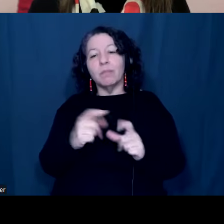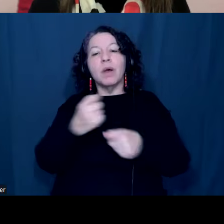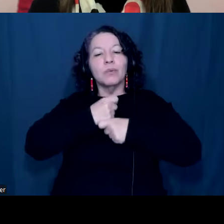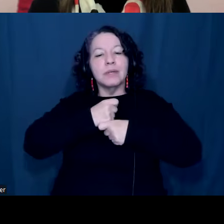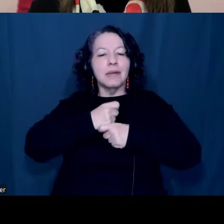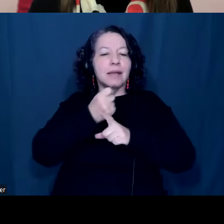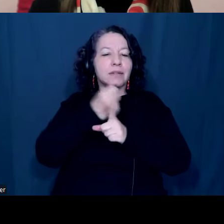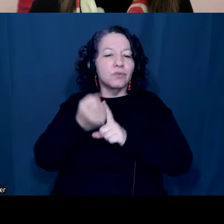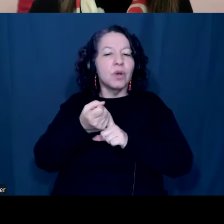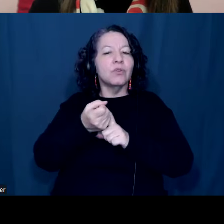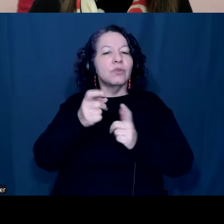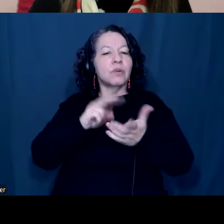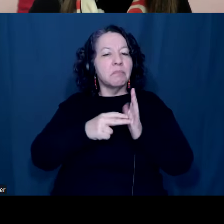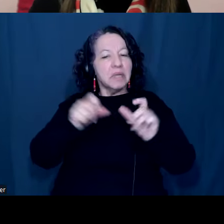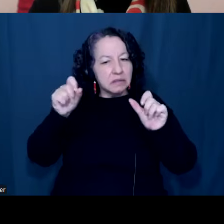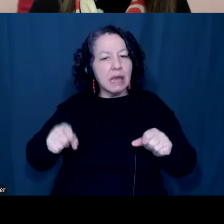forward together.